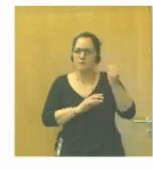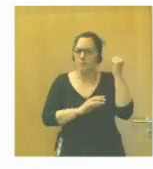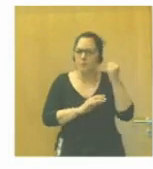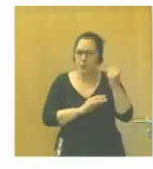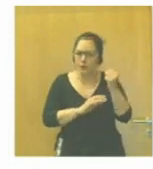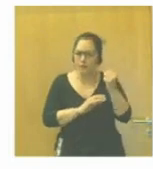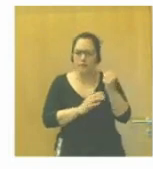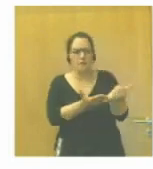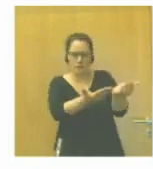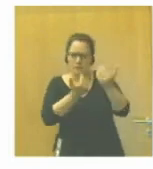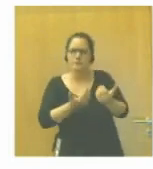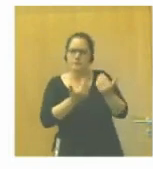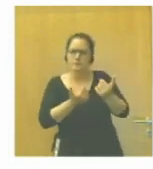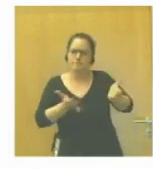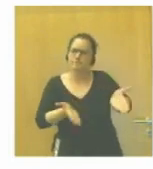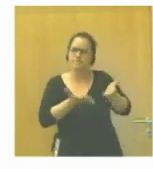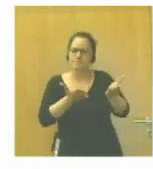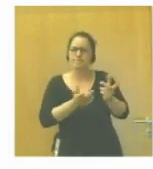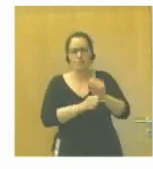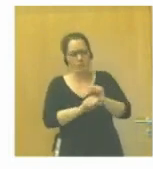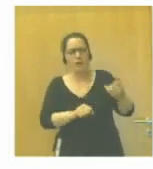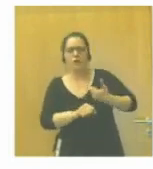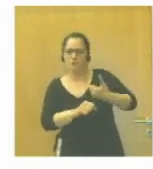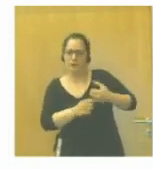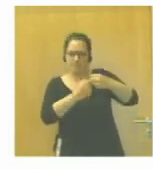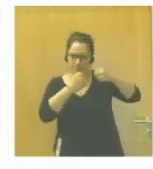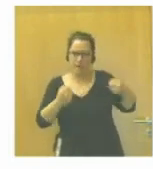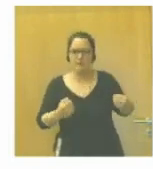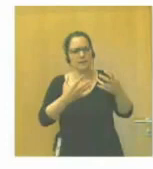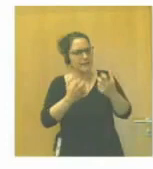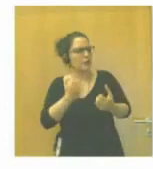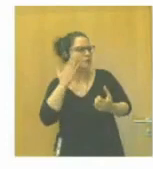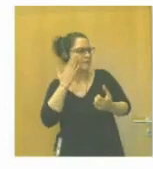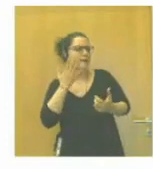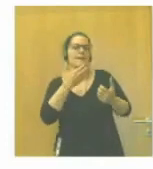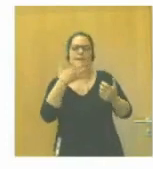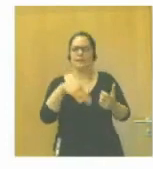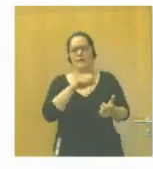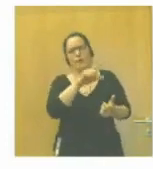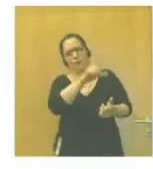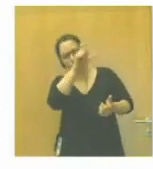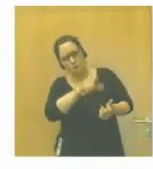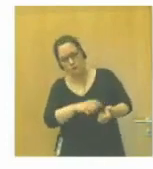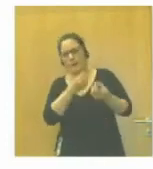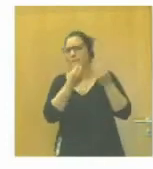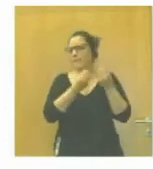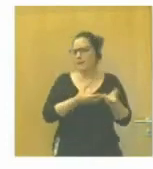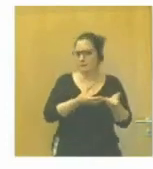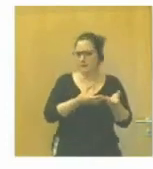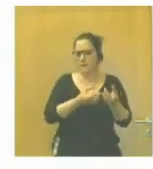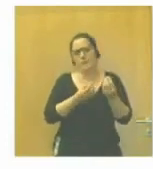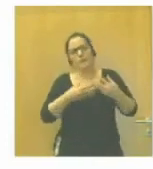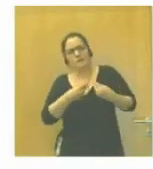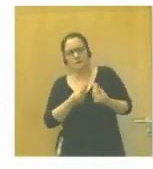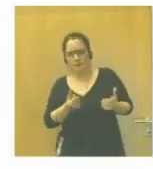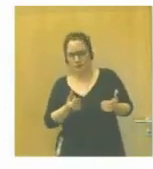really want to, for you to share. I really want to be able to be there and help you and be genuine and be empathic and don't judge.